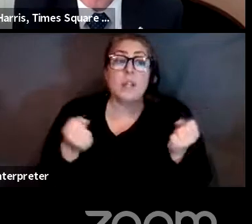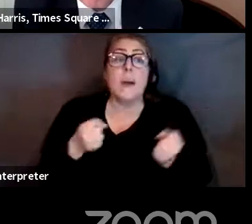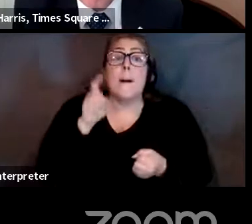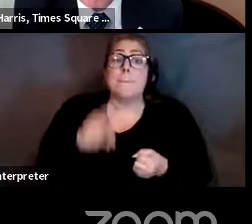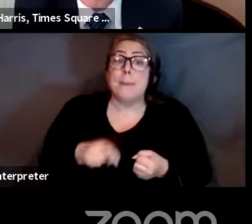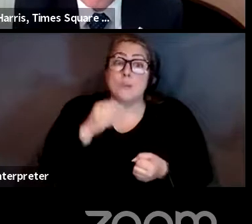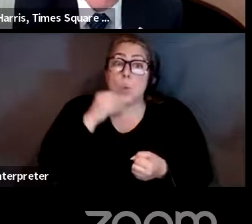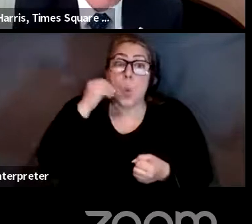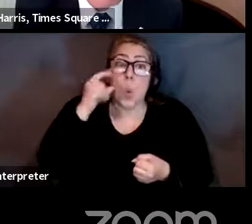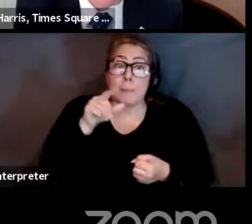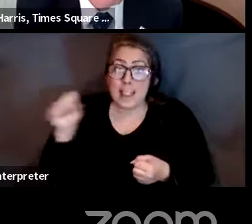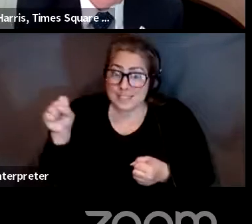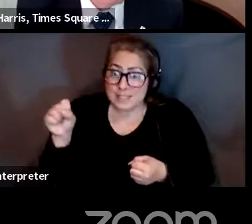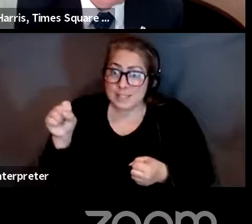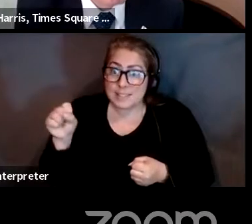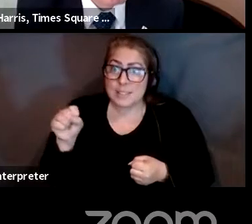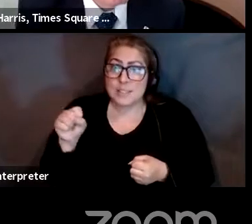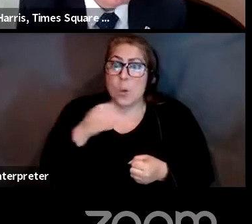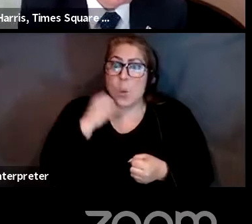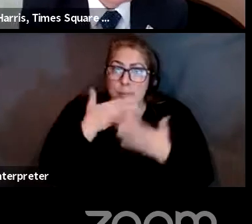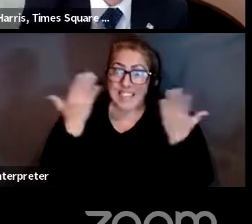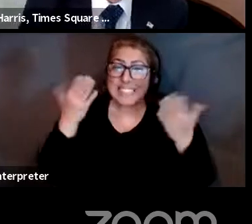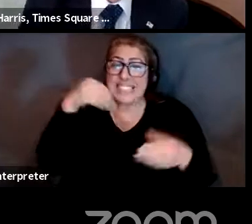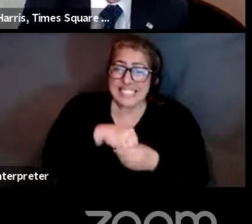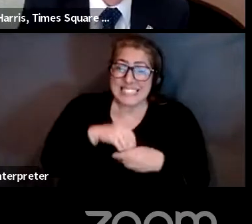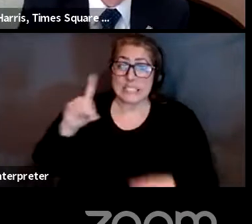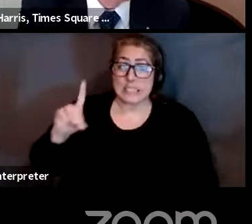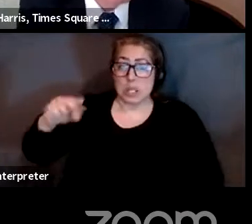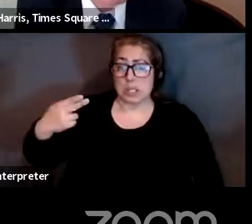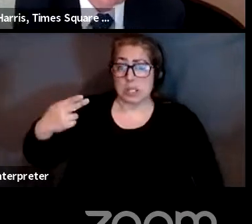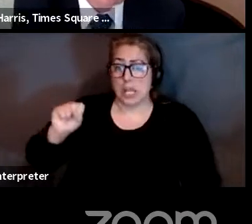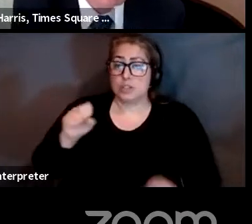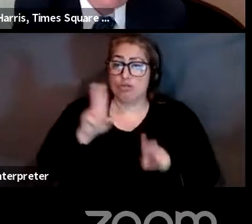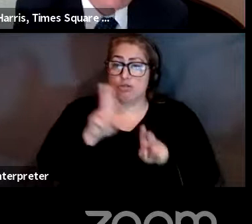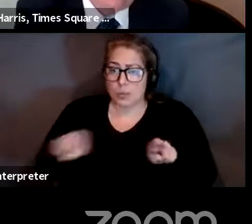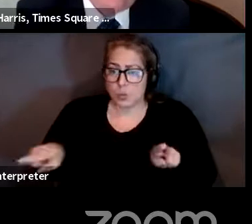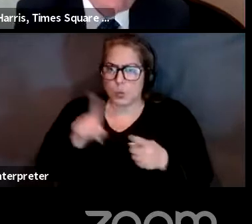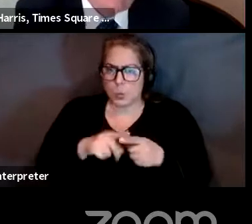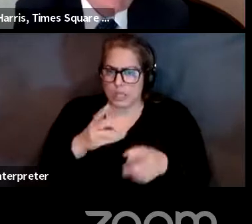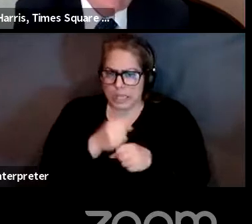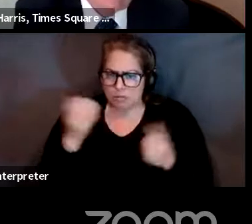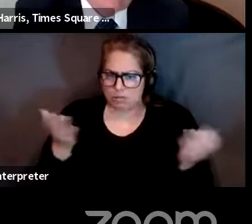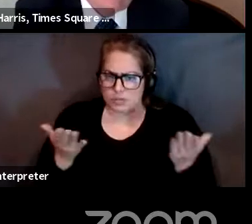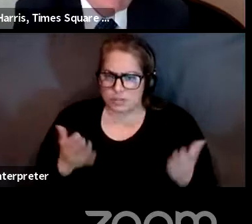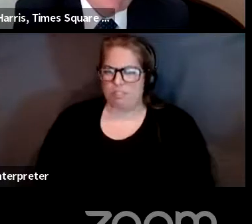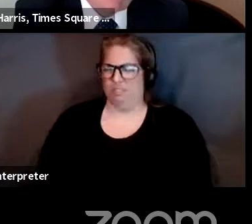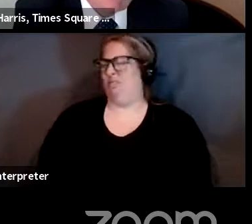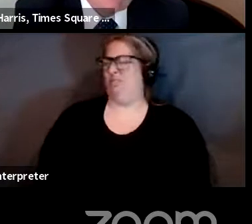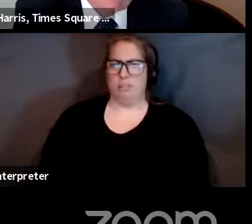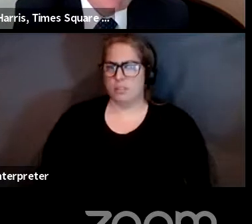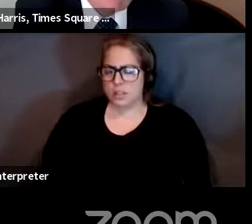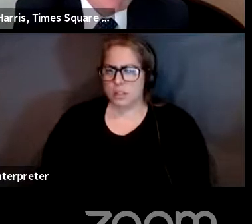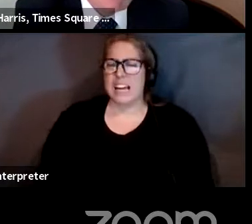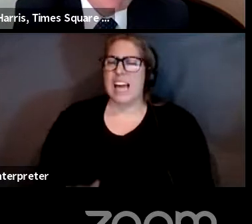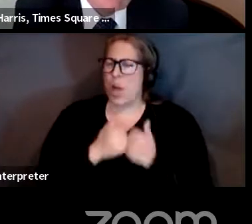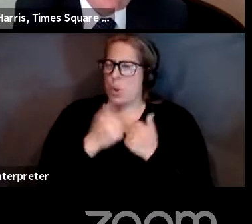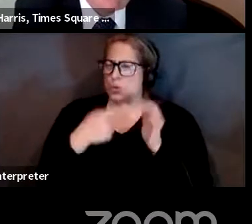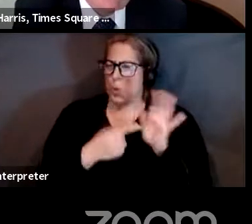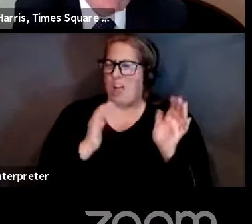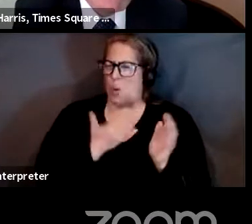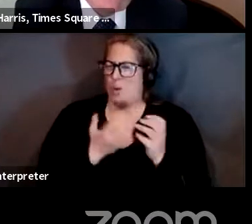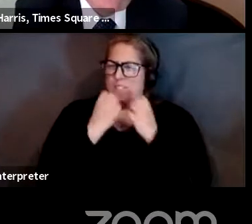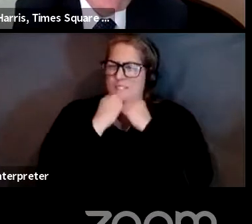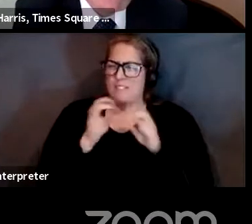a DHS shelter in order to access supportive housing. Like, what does that say about our values, you know, from a systems perspective